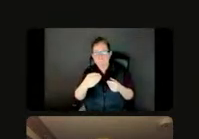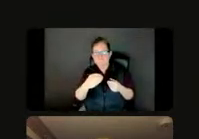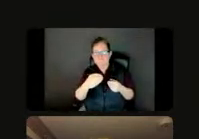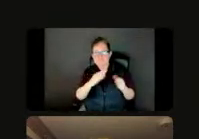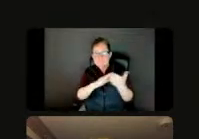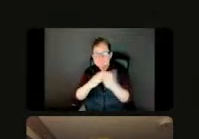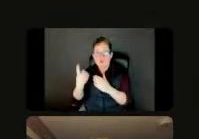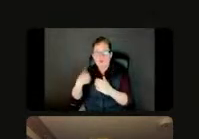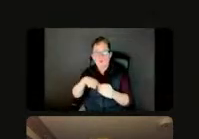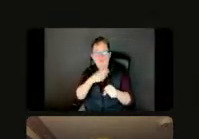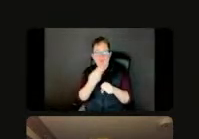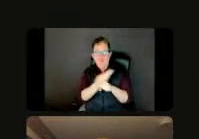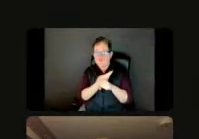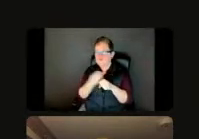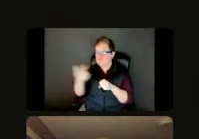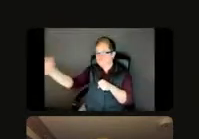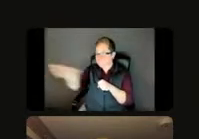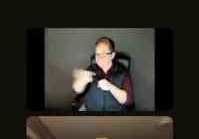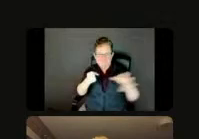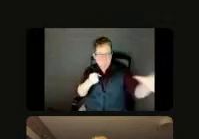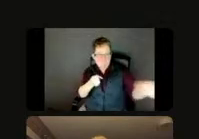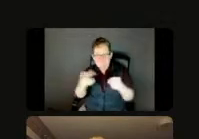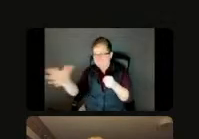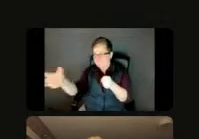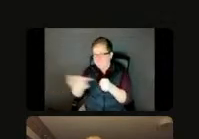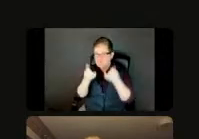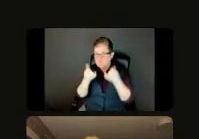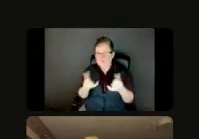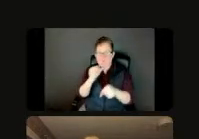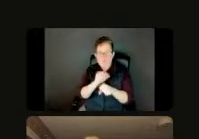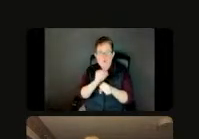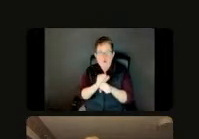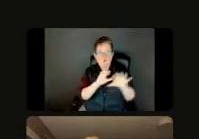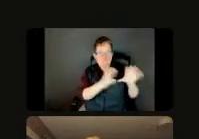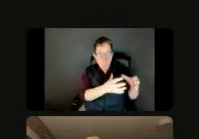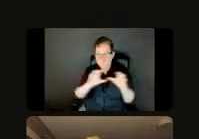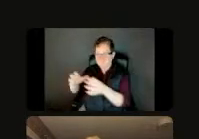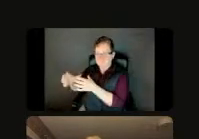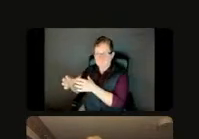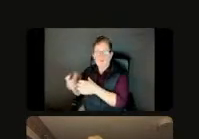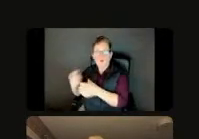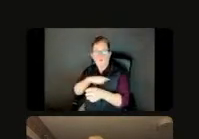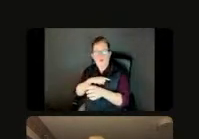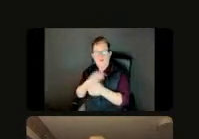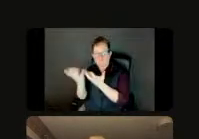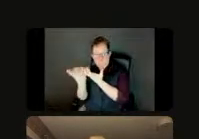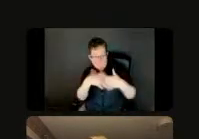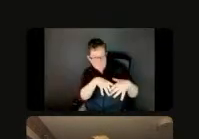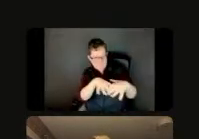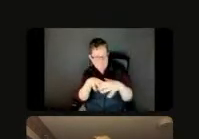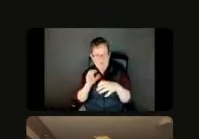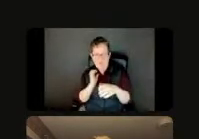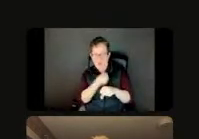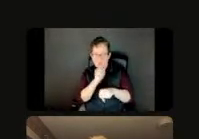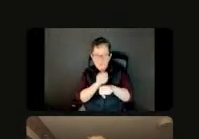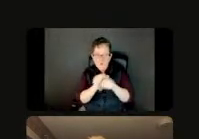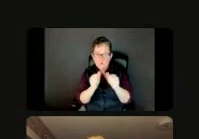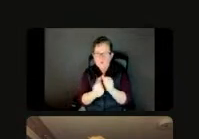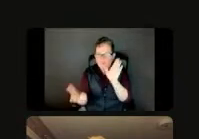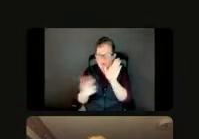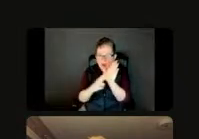draw from our existing work units, and we also try to synchronize our efforts with our